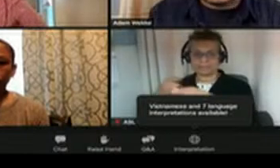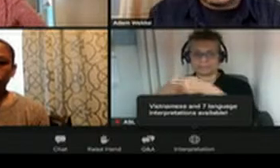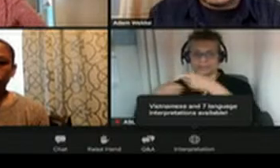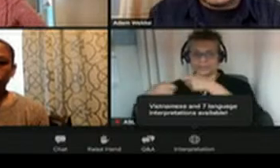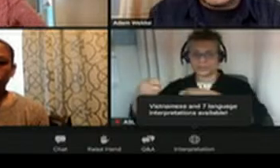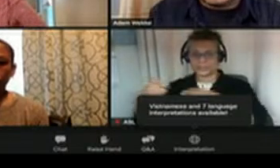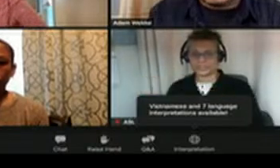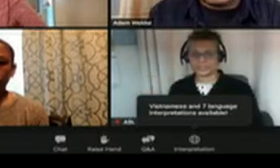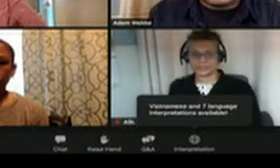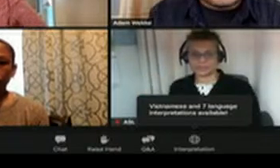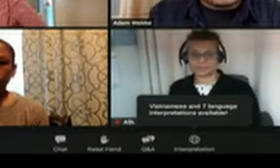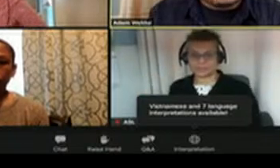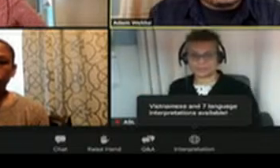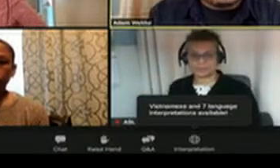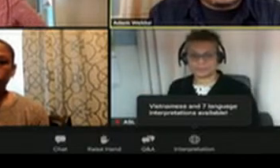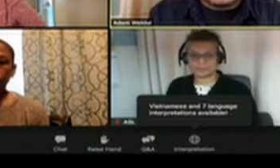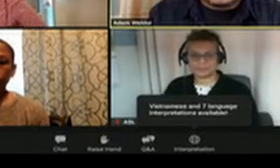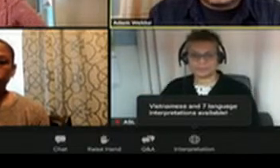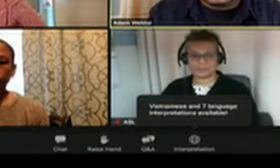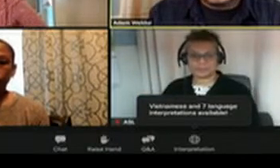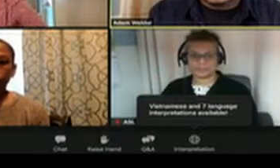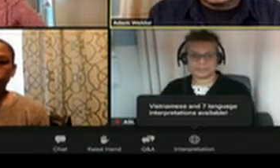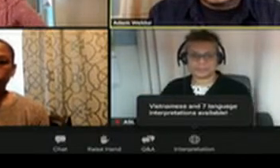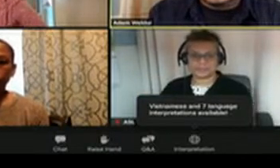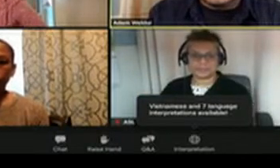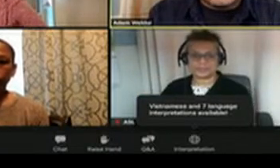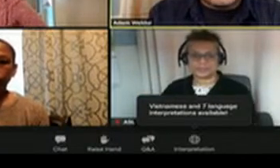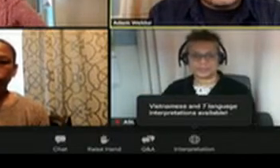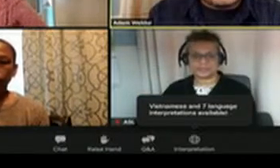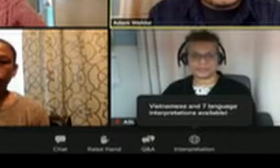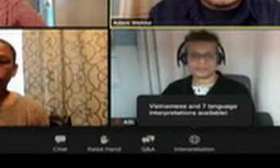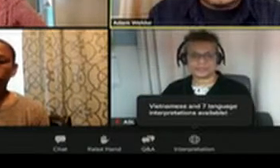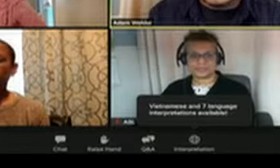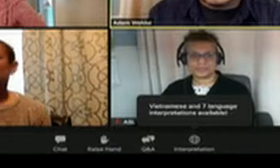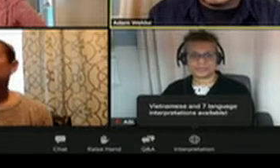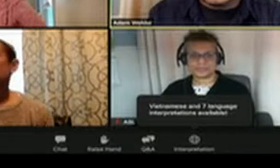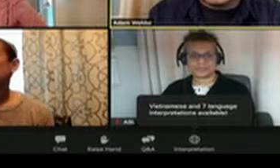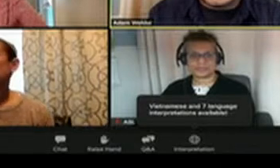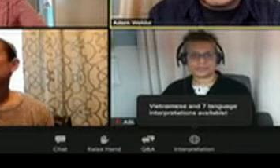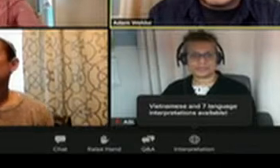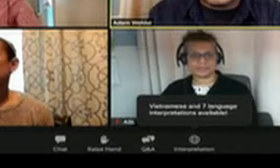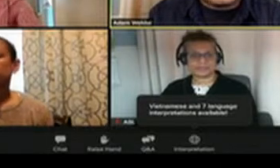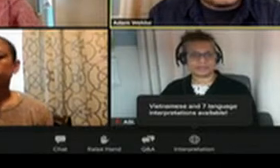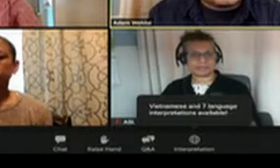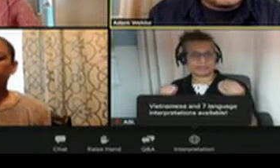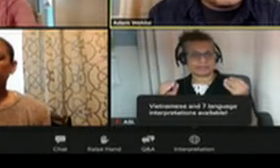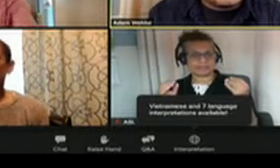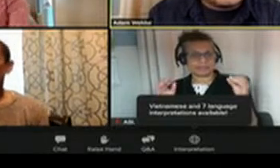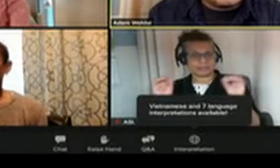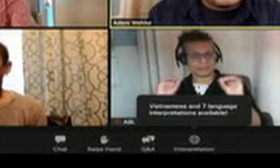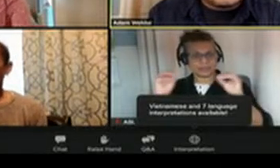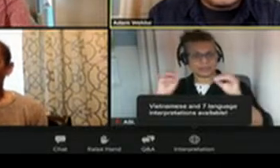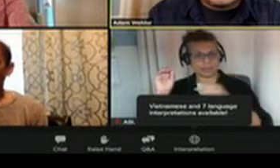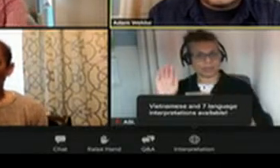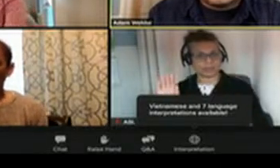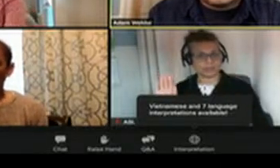As of right now, we have no one raising.